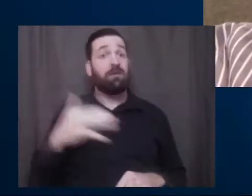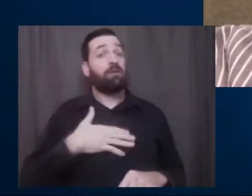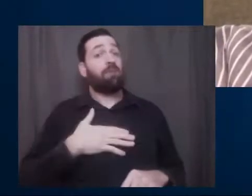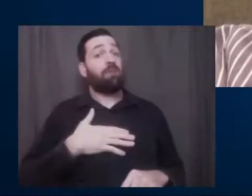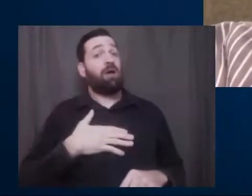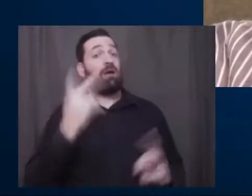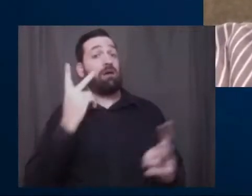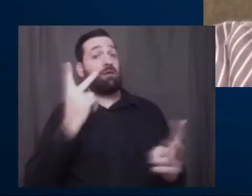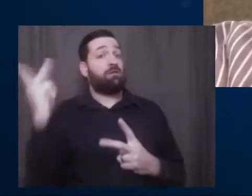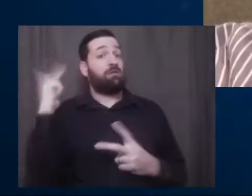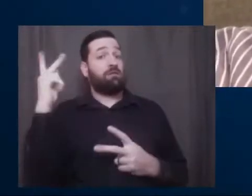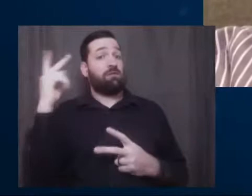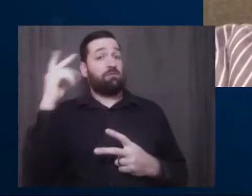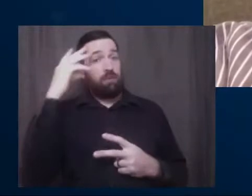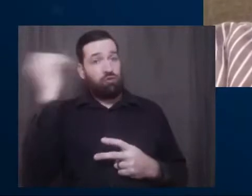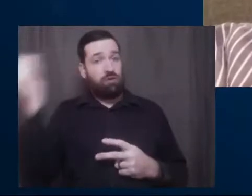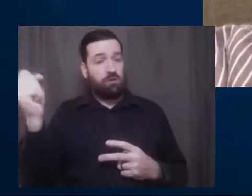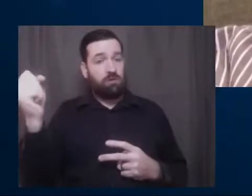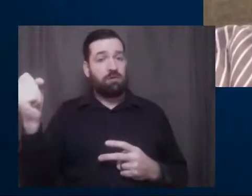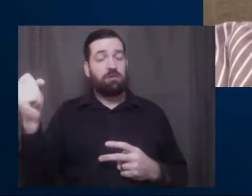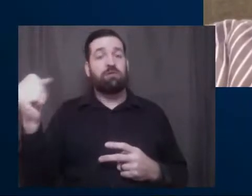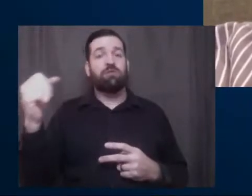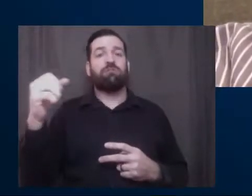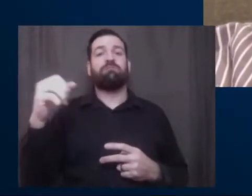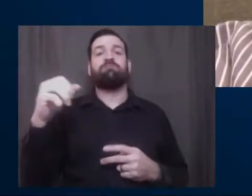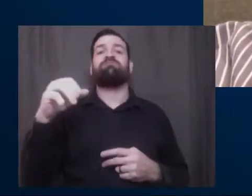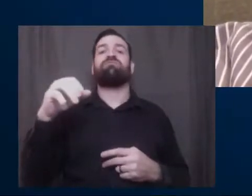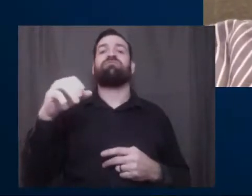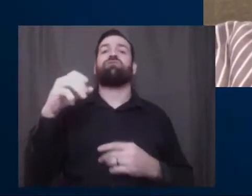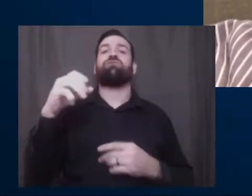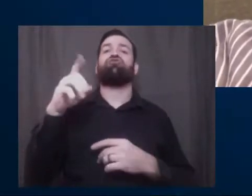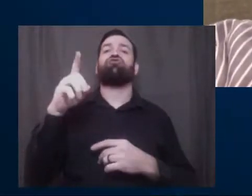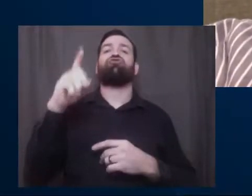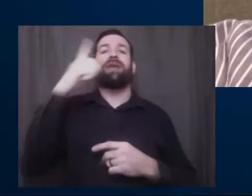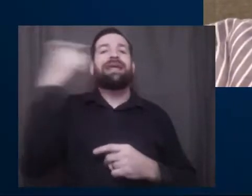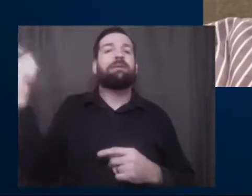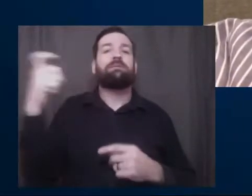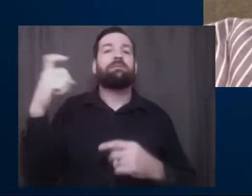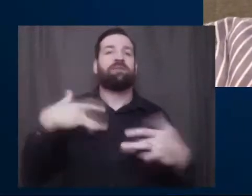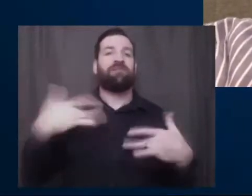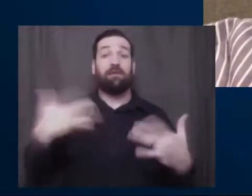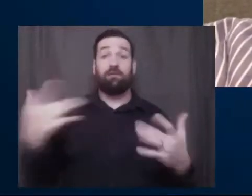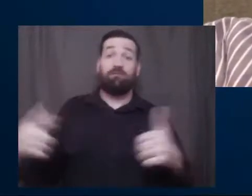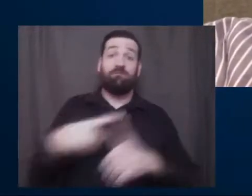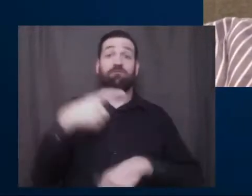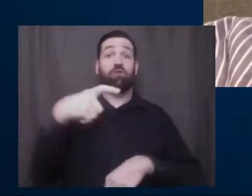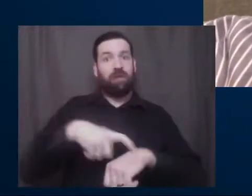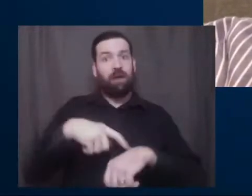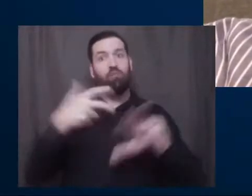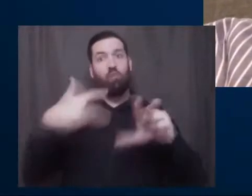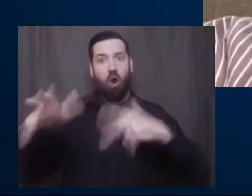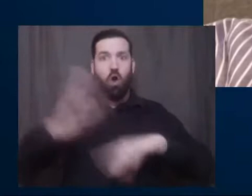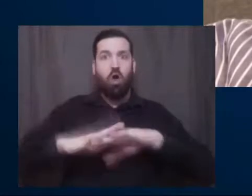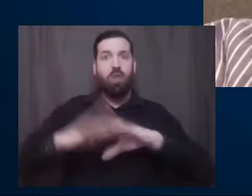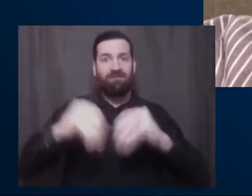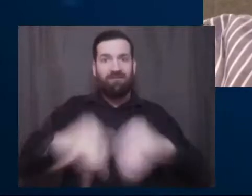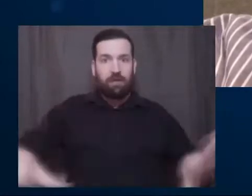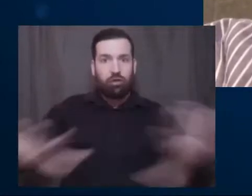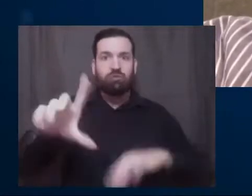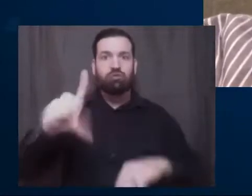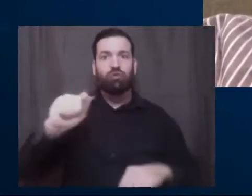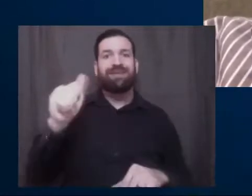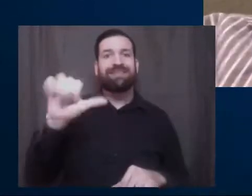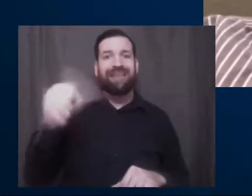the Diamond of Dreams event. The first time I ever got to walk on the field at the K, it was 2010. It was the most